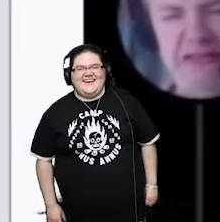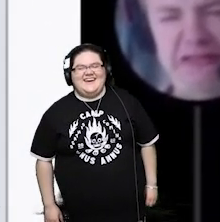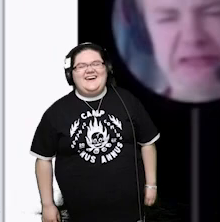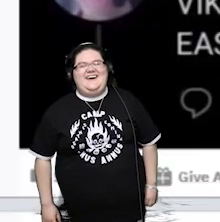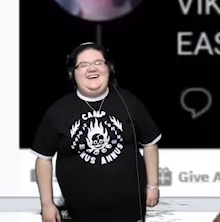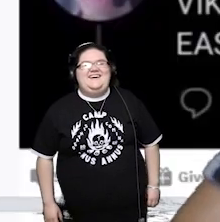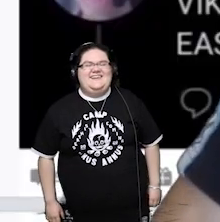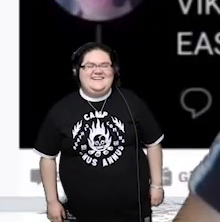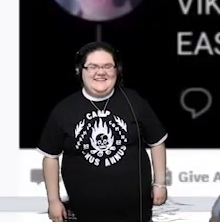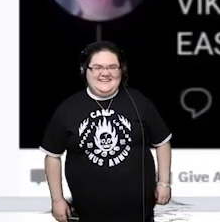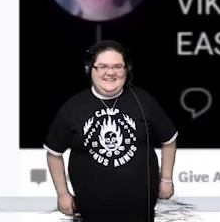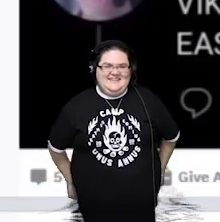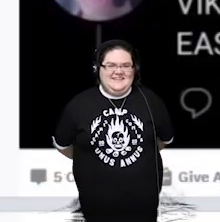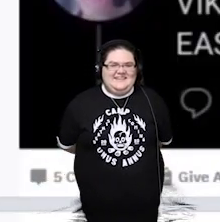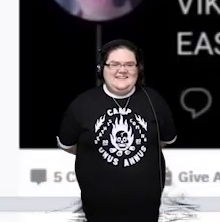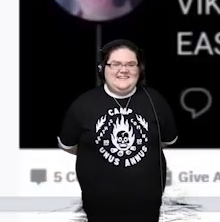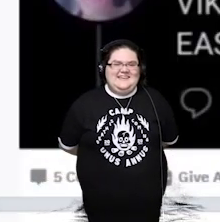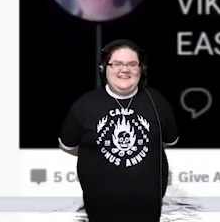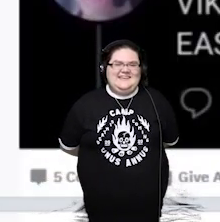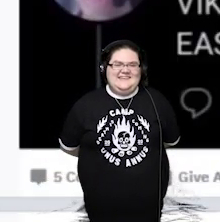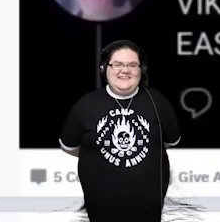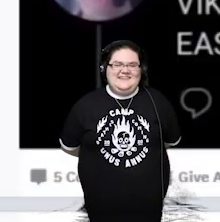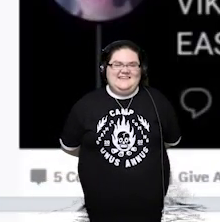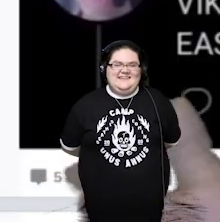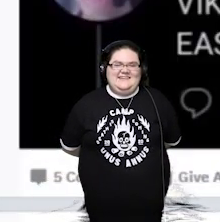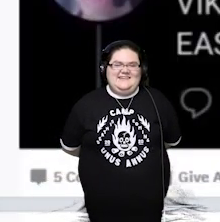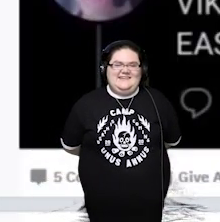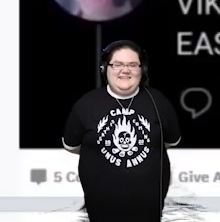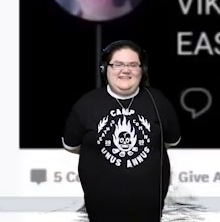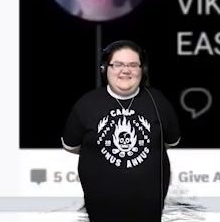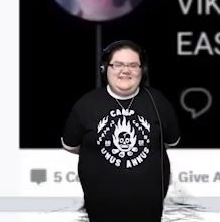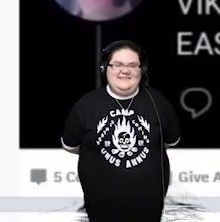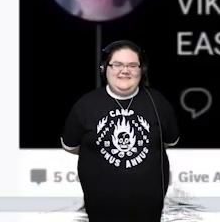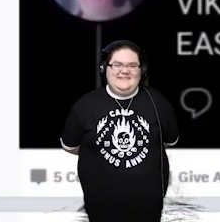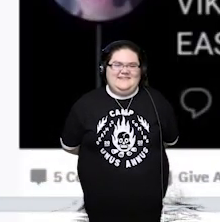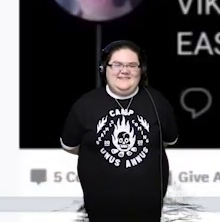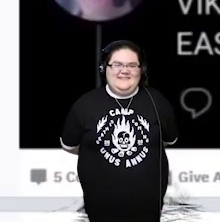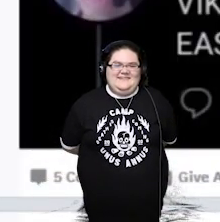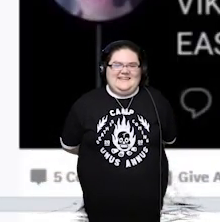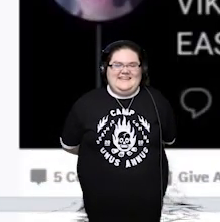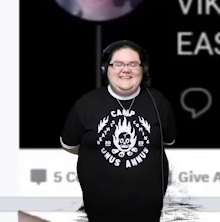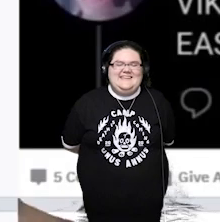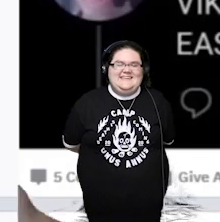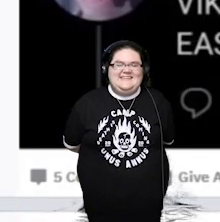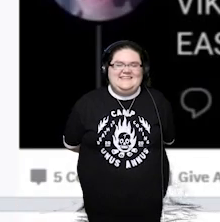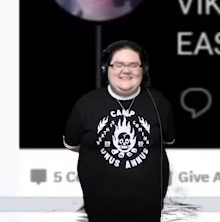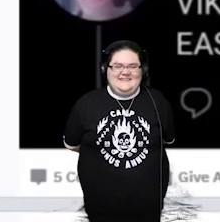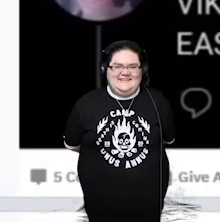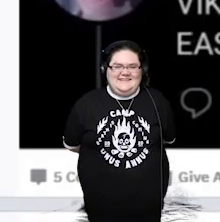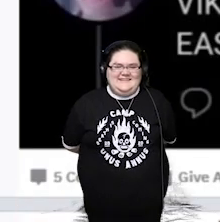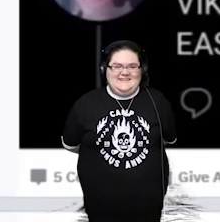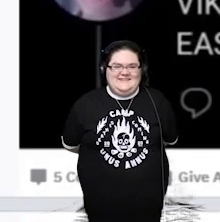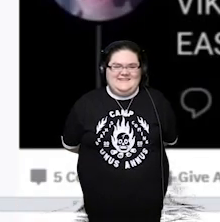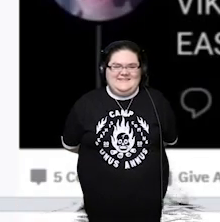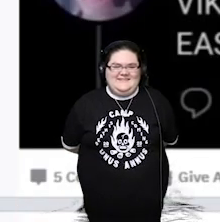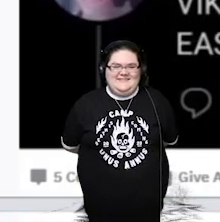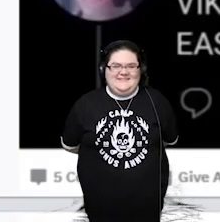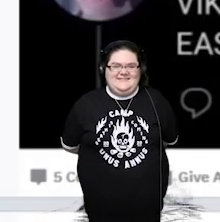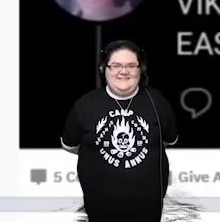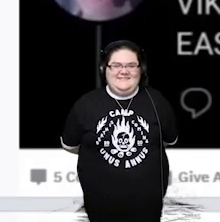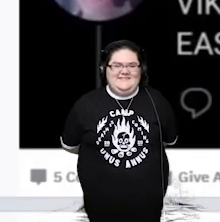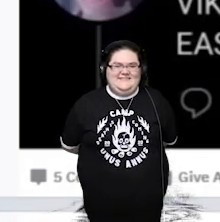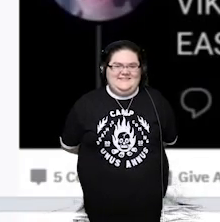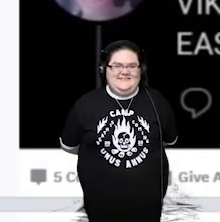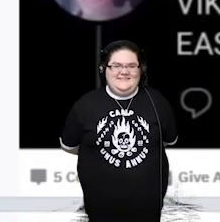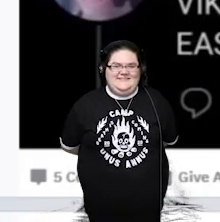easy. Honestly, the New Age Minecraft crew. I don't understand why they put me on this pedestal. I mean, maybe it's because I'm an OG Minecrafter, you know?